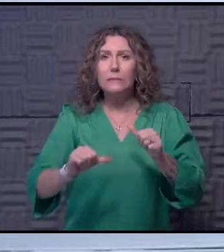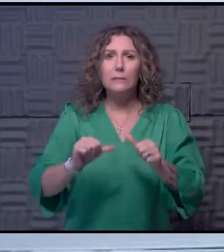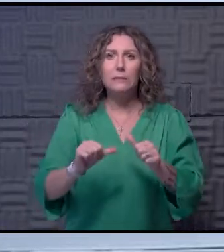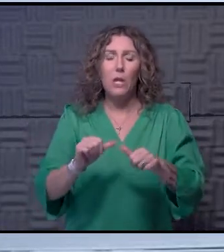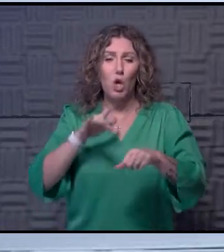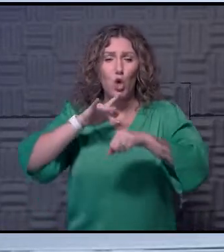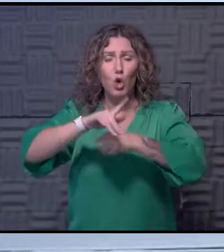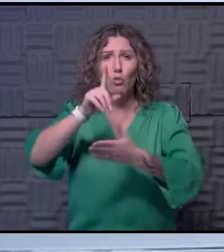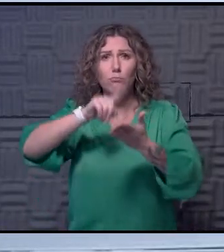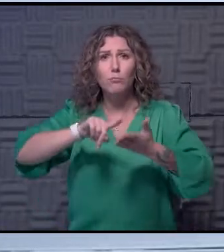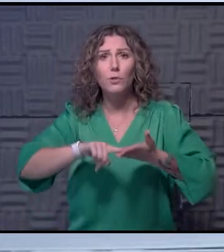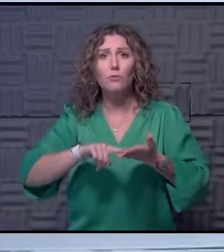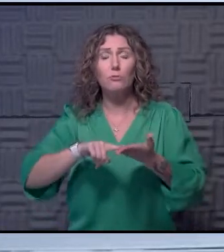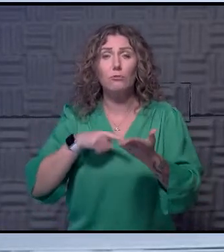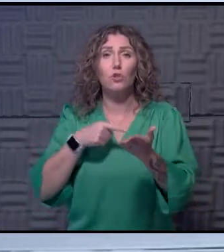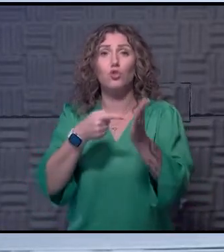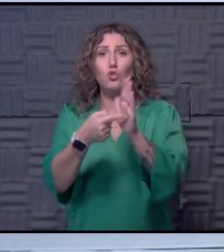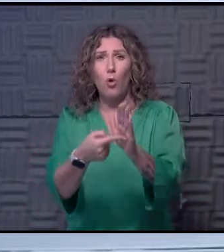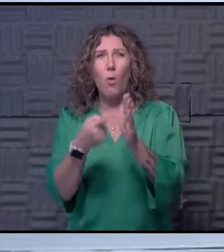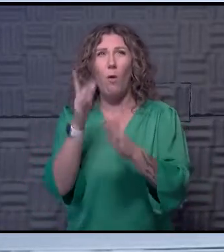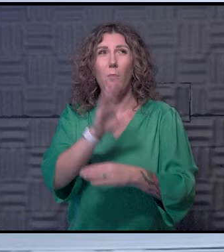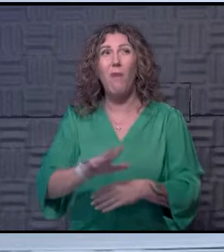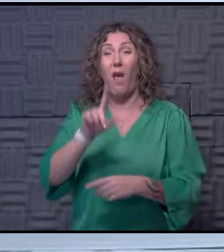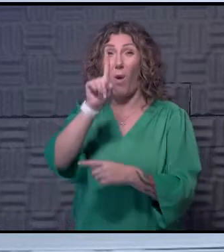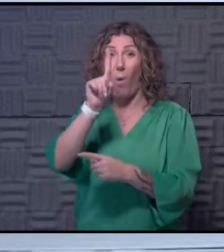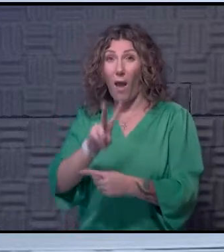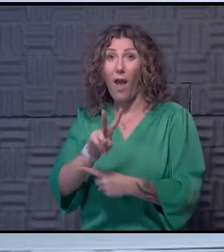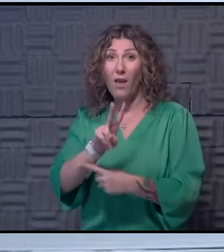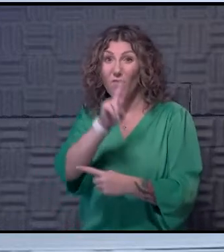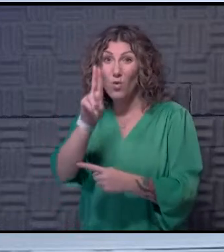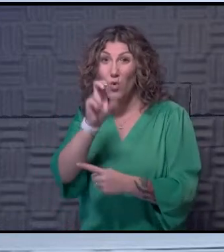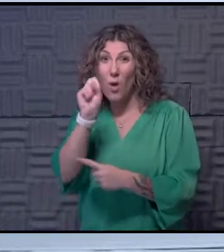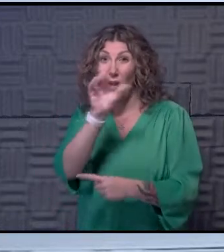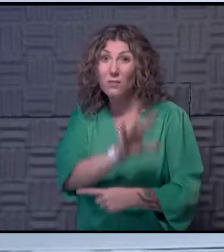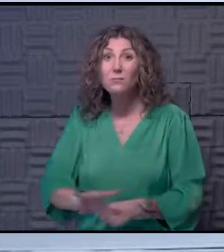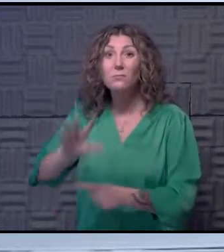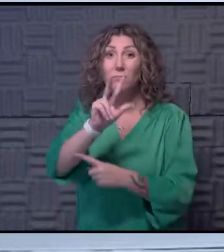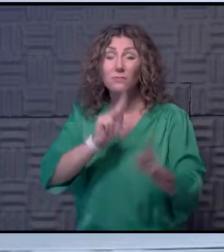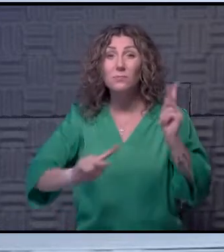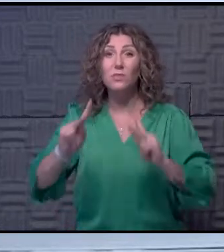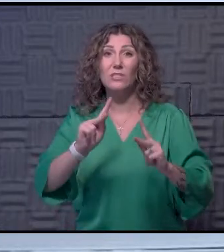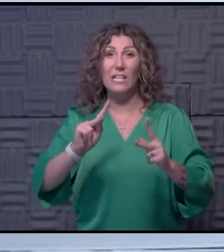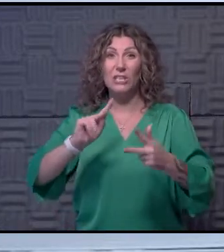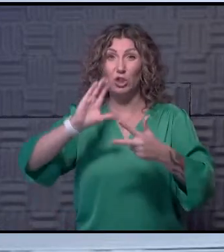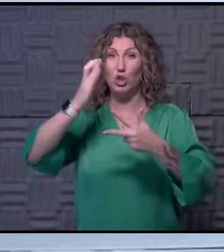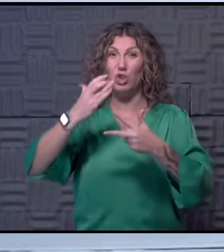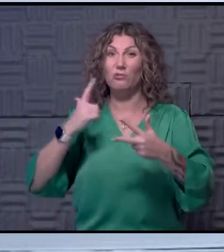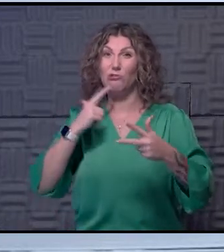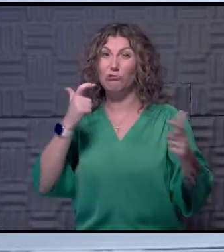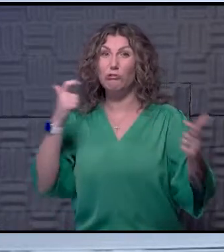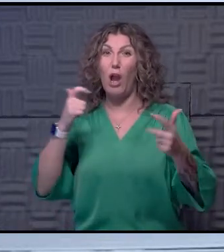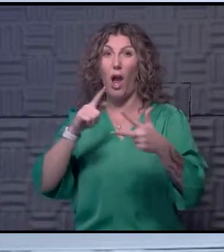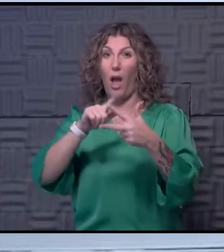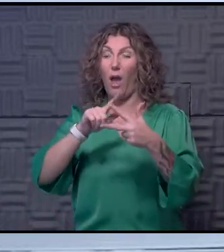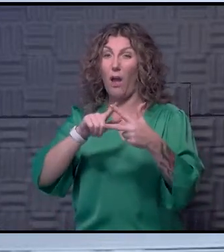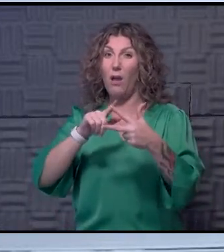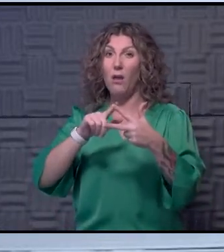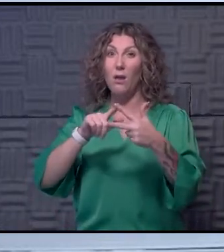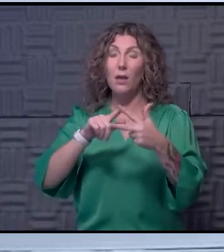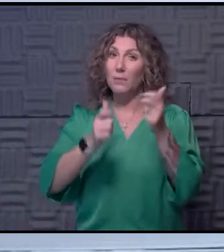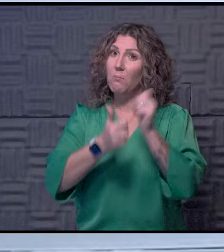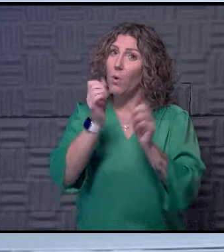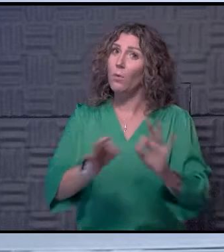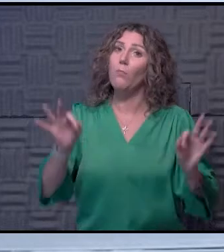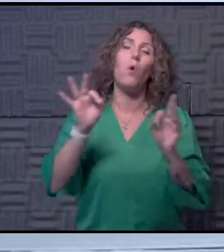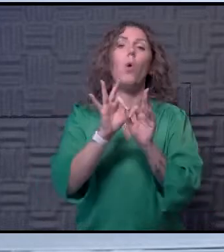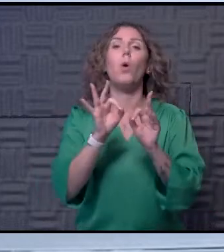research has shown this is about half of the U.S. population. It's the largest group of these three audiences I'm going to talk about. So this is kind of the most important group. And